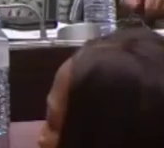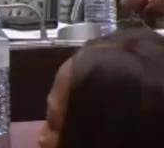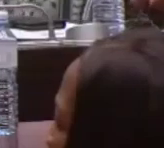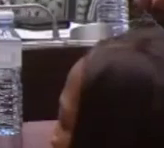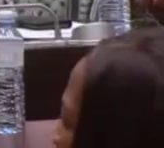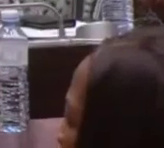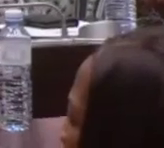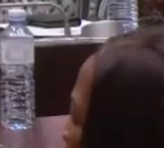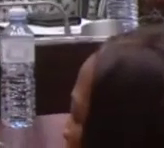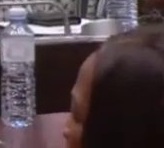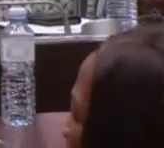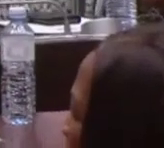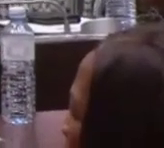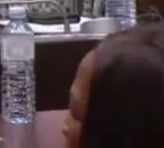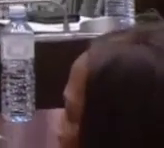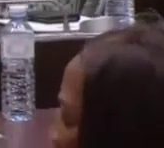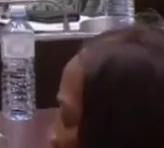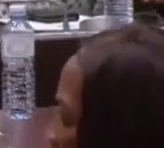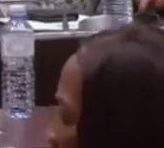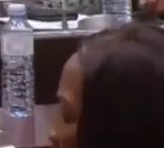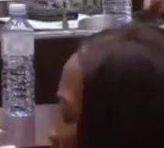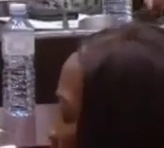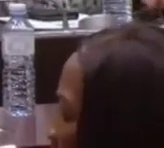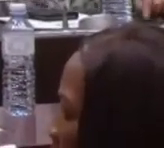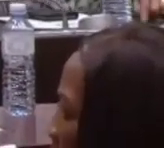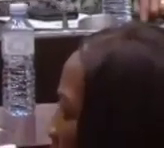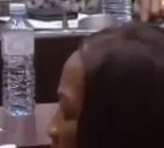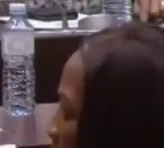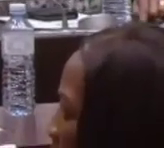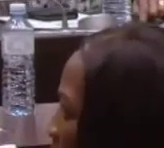alabo abazothatha isifungo.